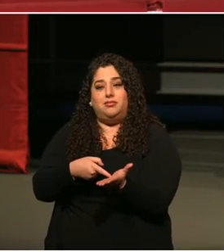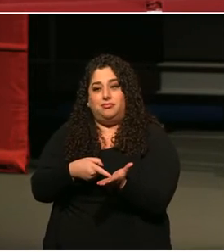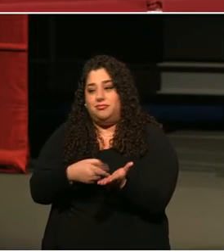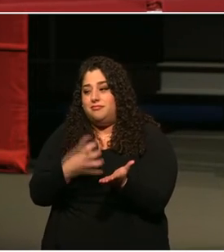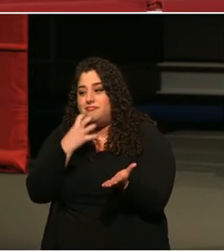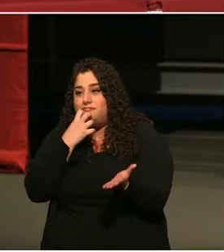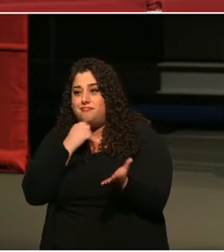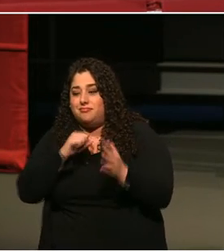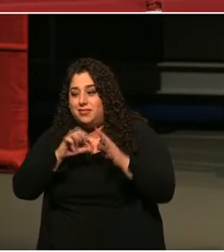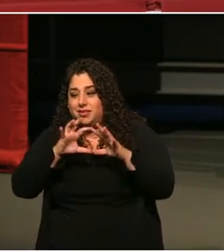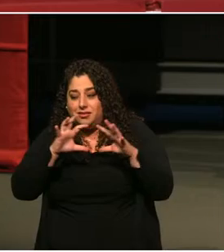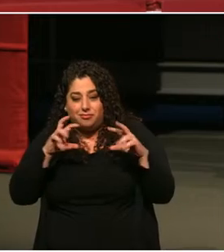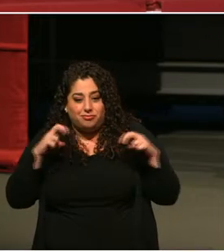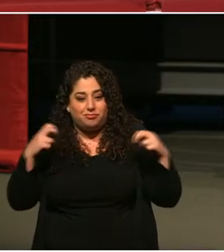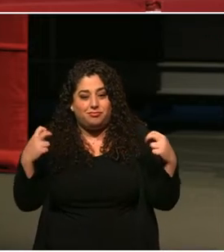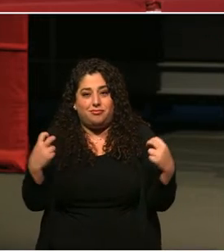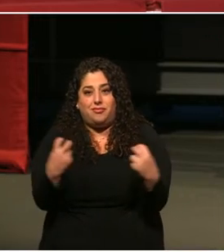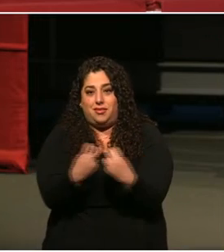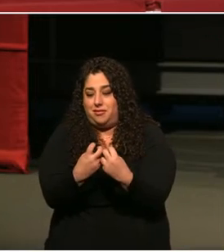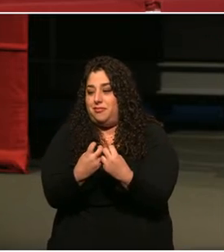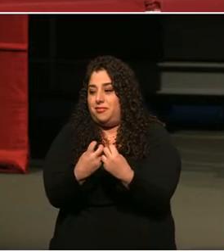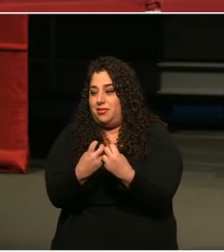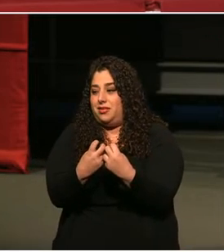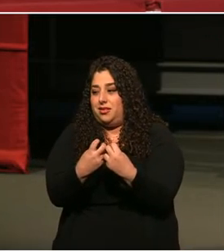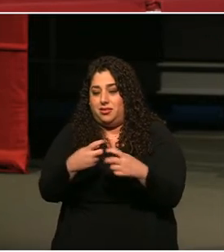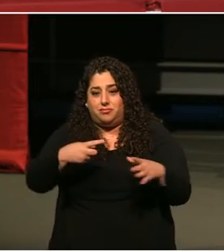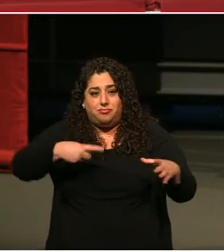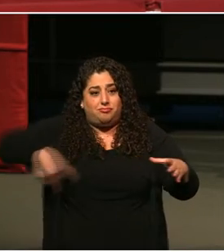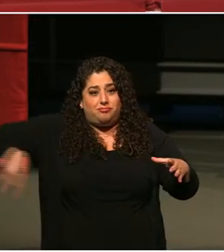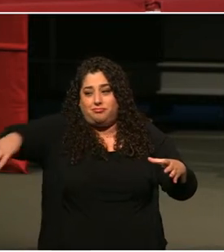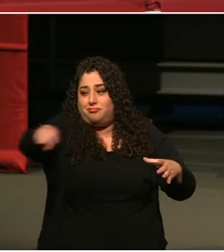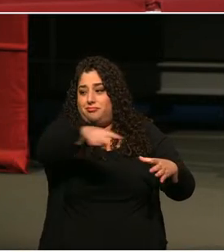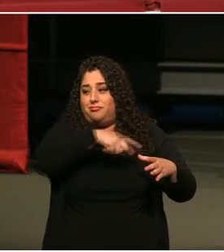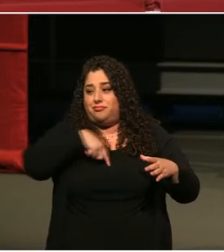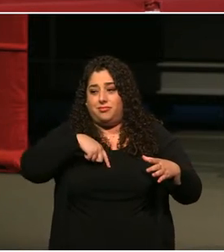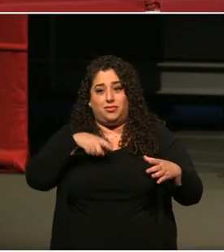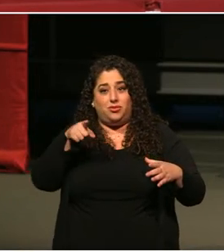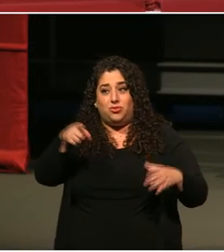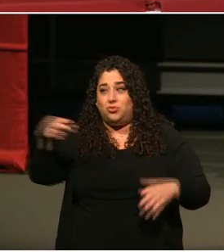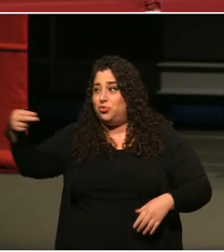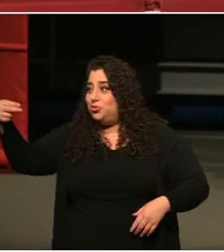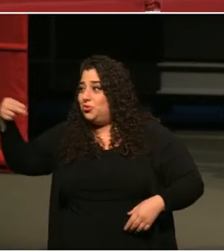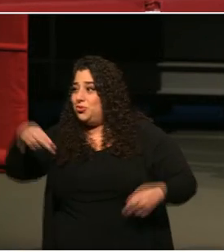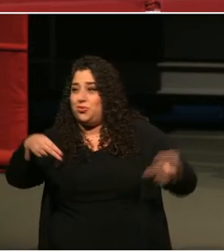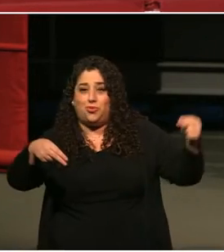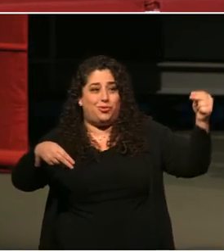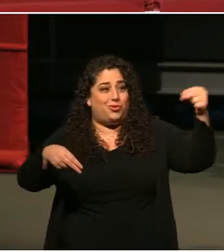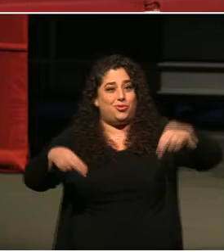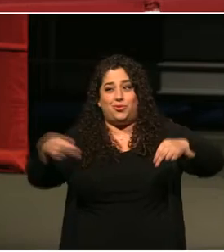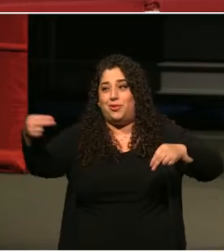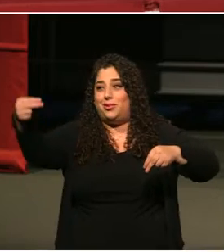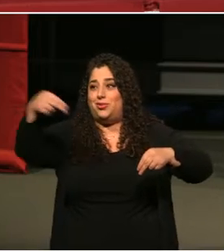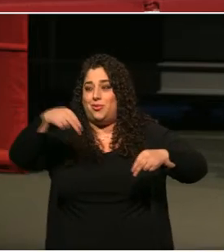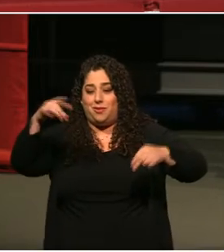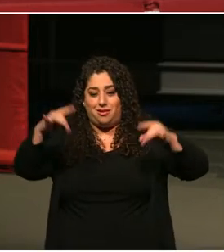Others may choose to follow in our ways. I am here accepting this